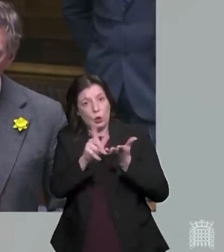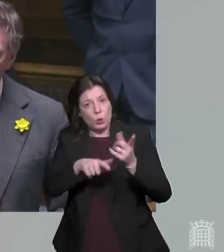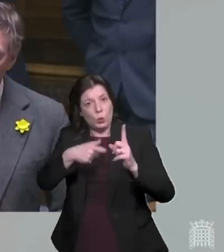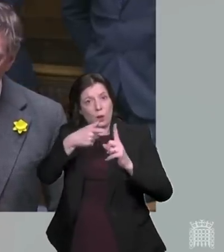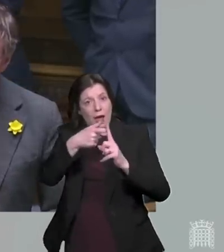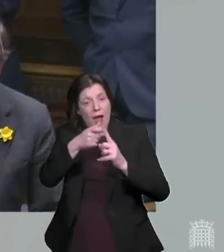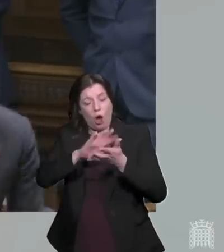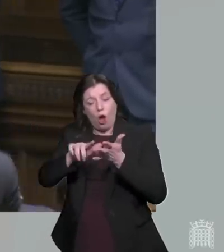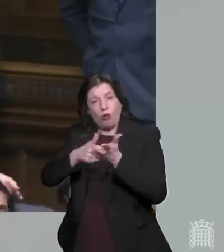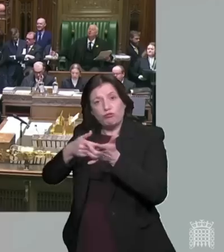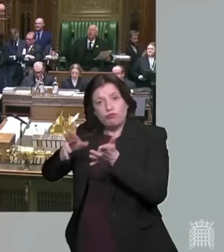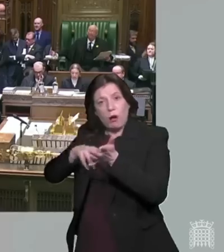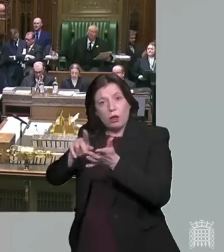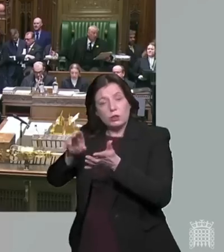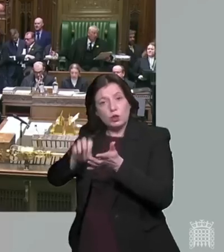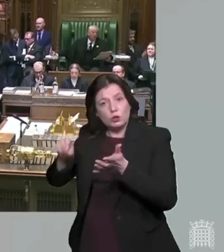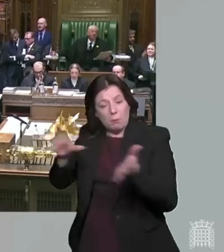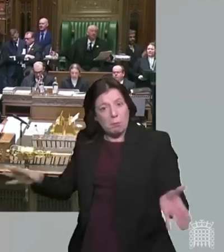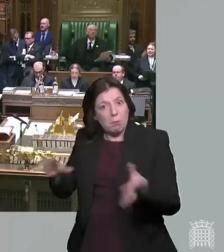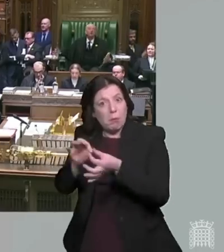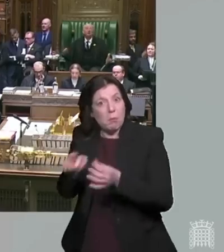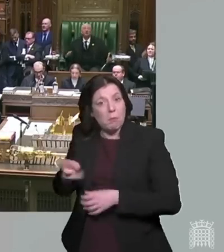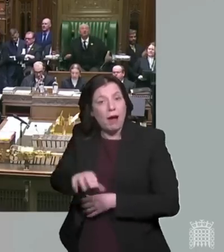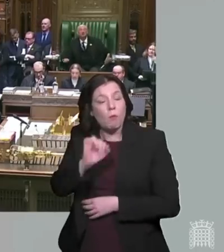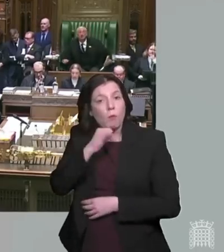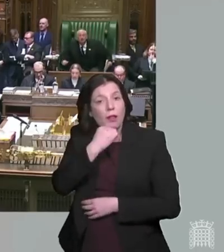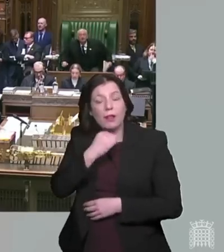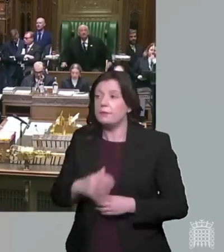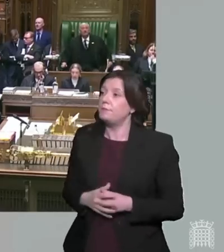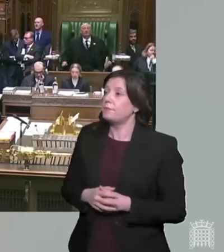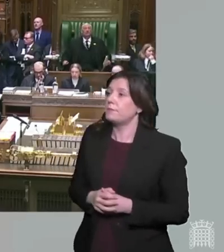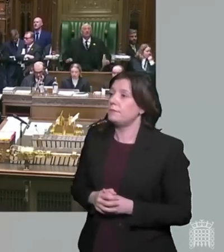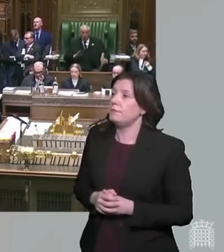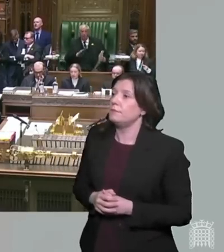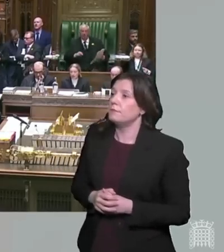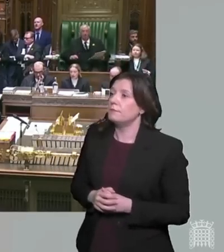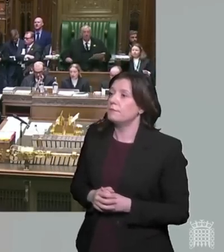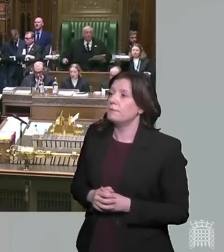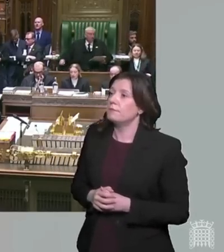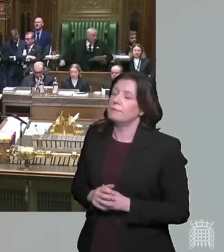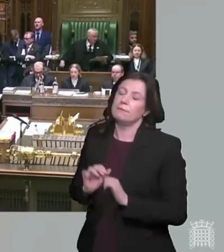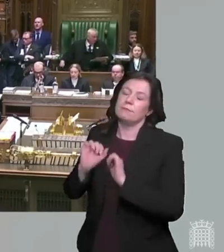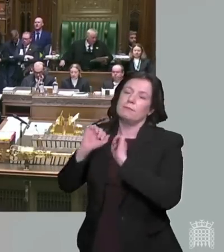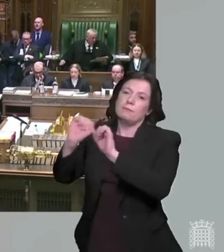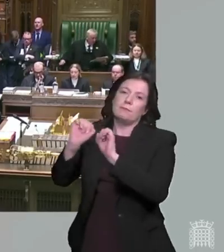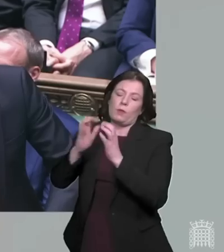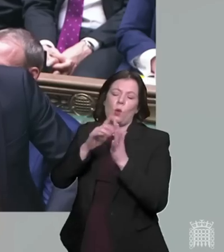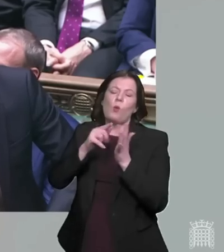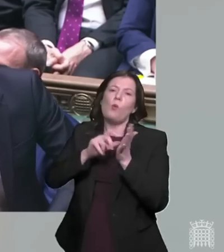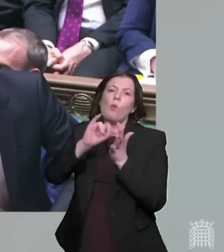UK with Horizon Europe? Minister. Well, I thank my right honourable friend for his support for the